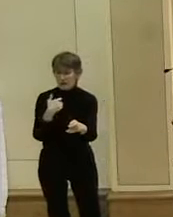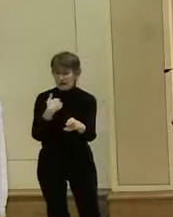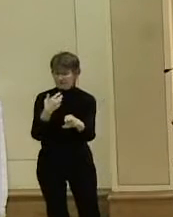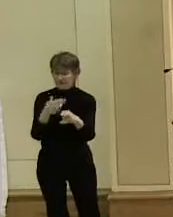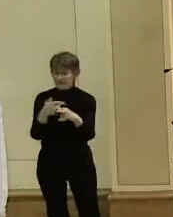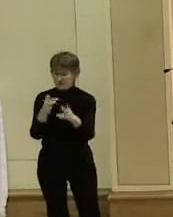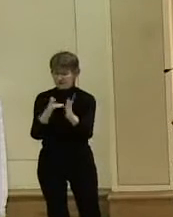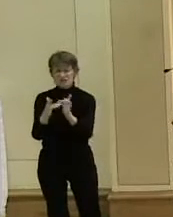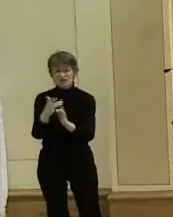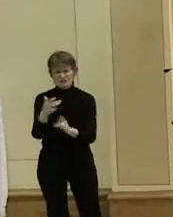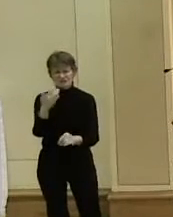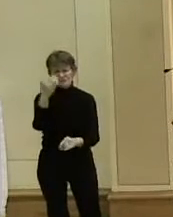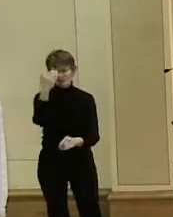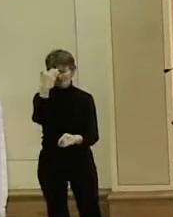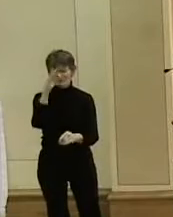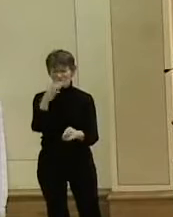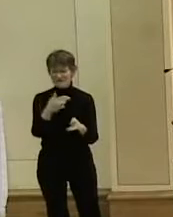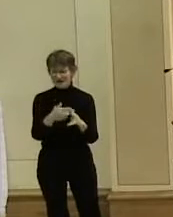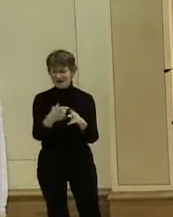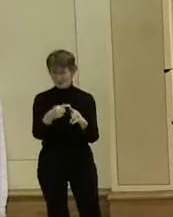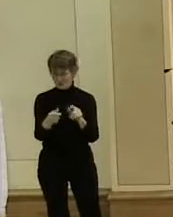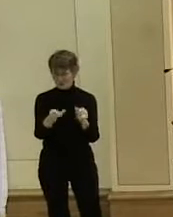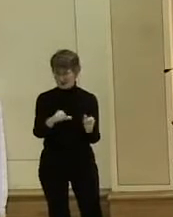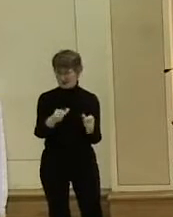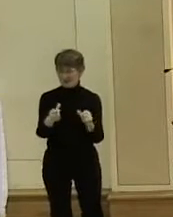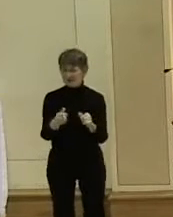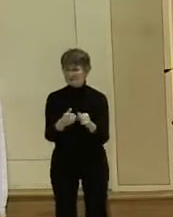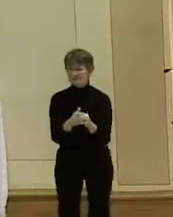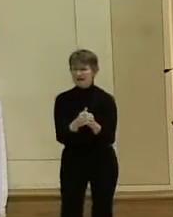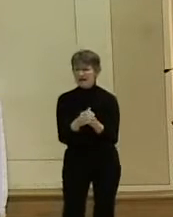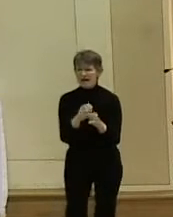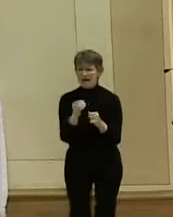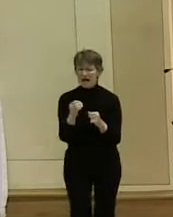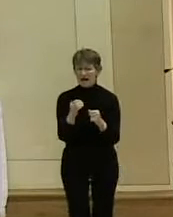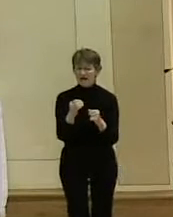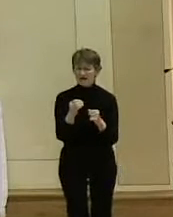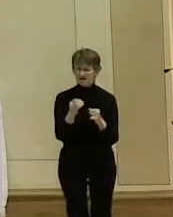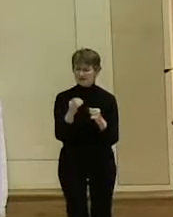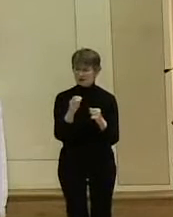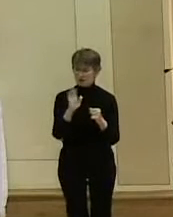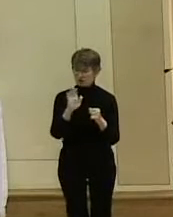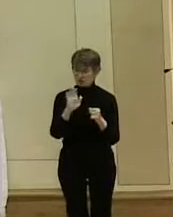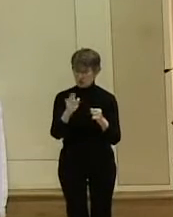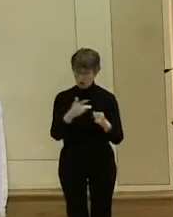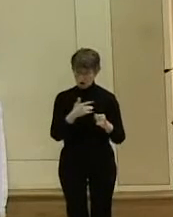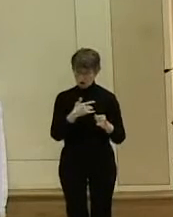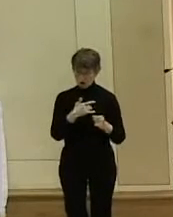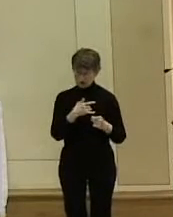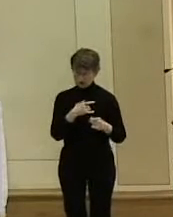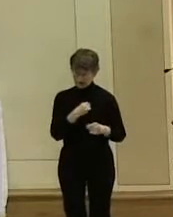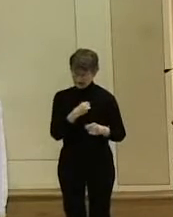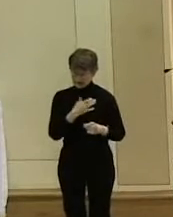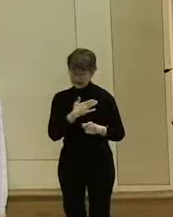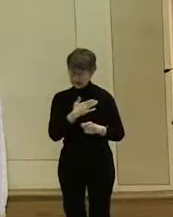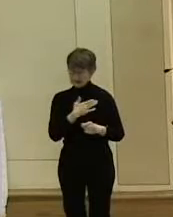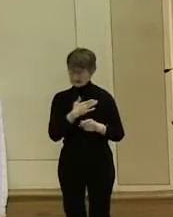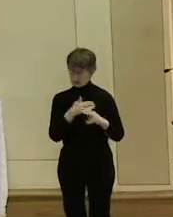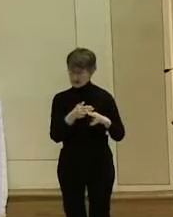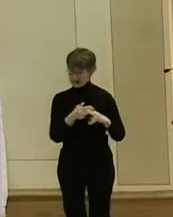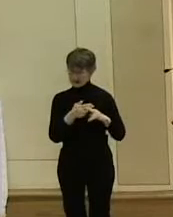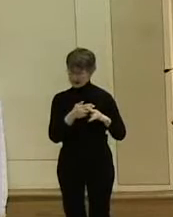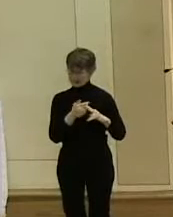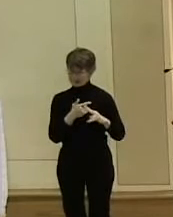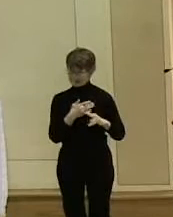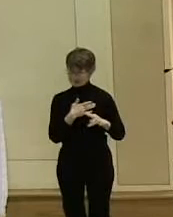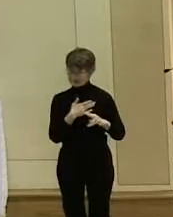you have Christ's name, the anointed one, on your heart and soul for all of eternity, that